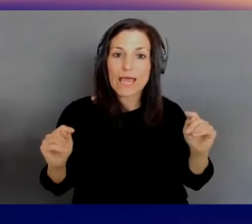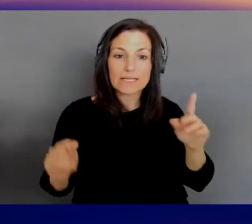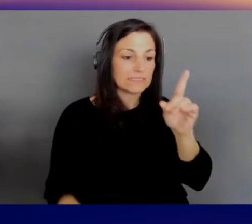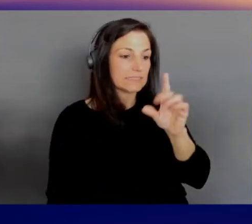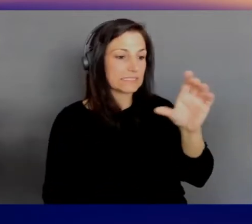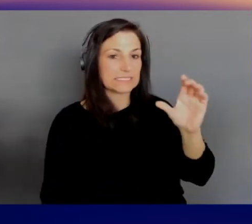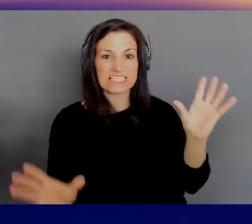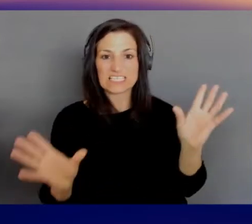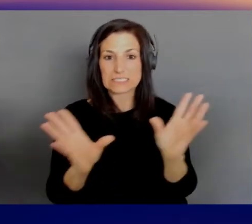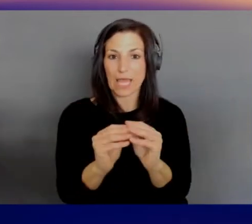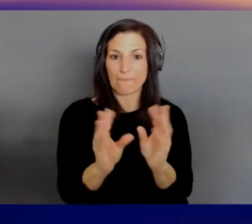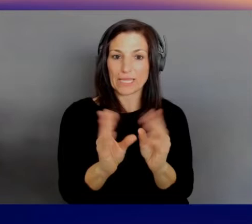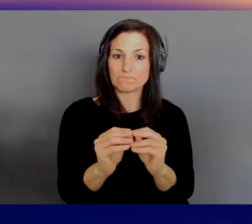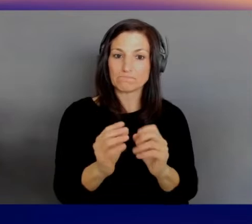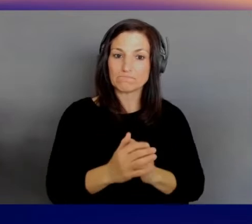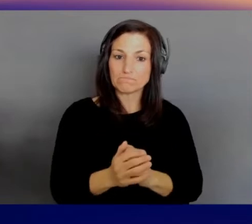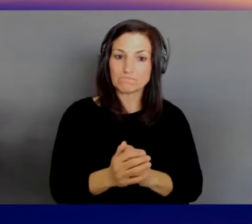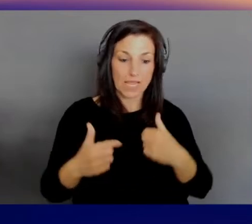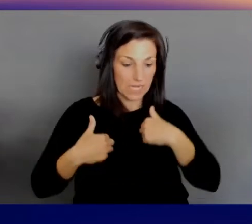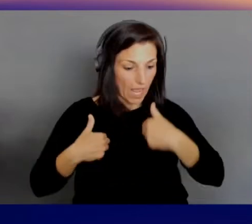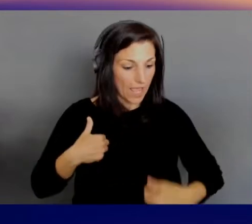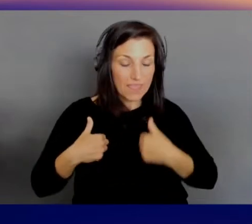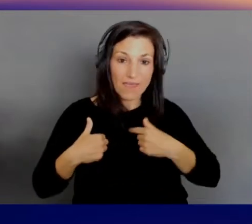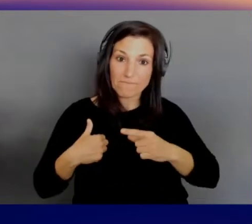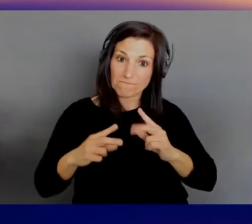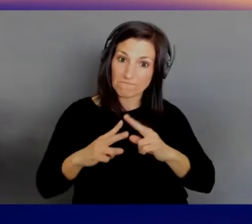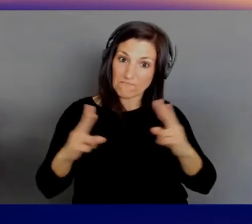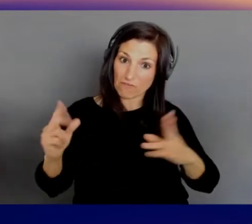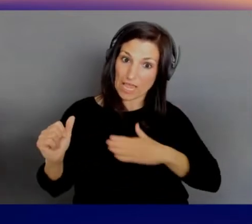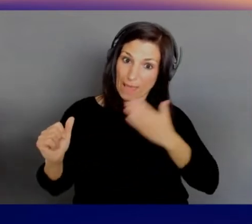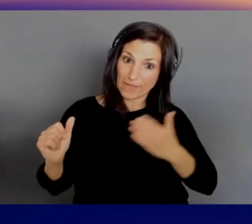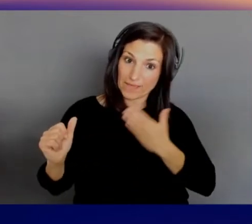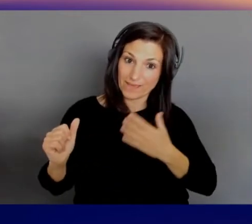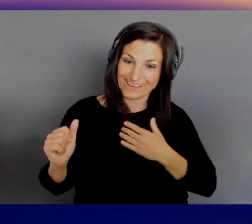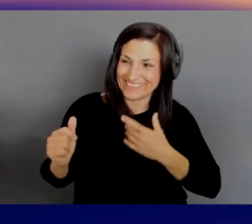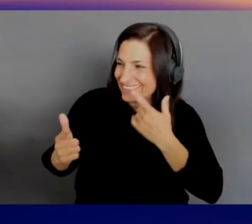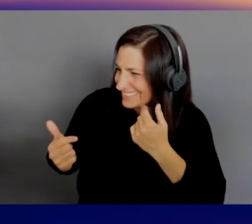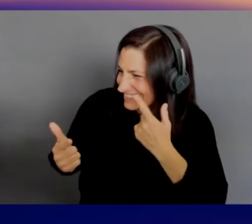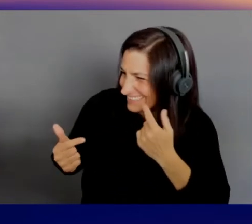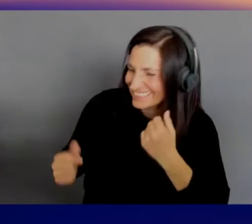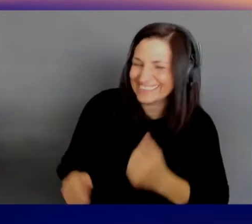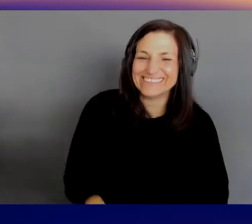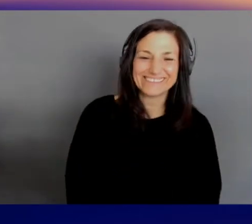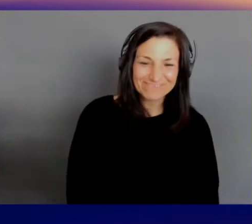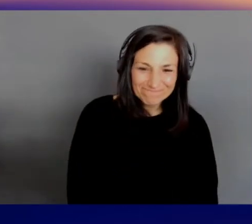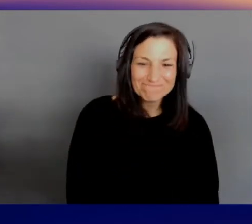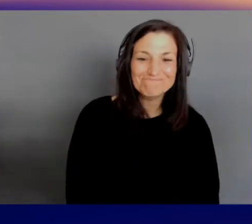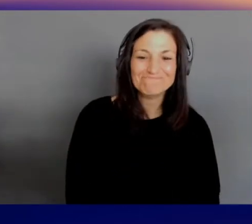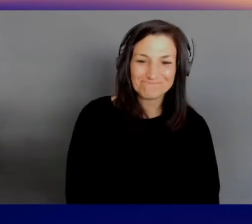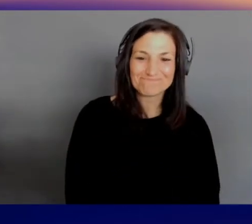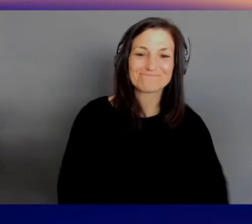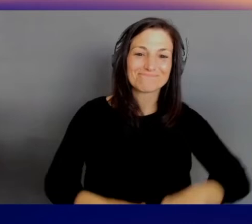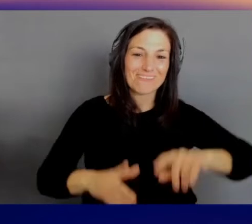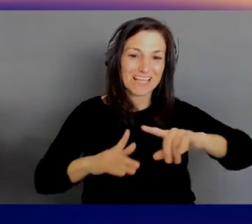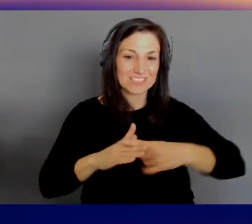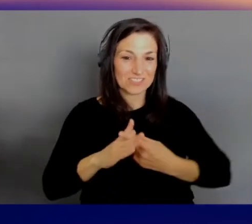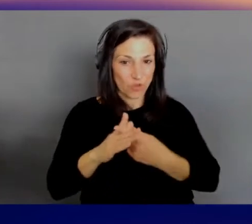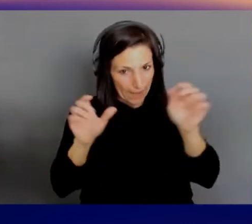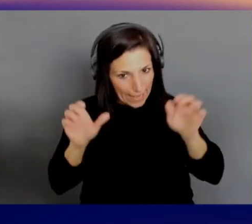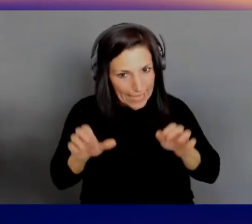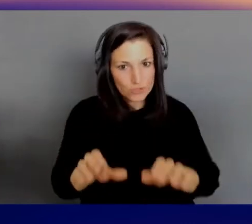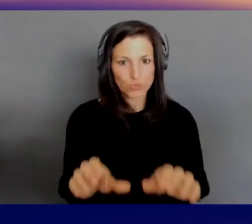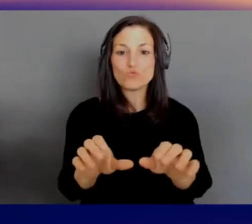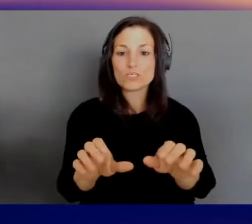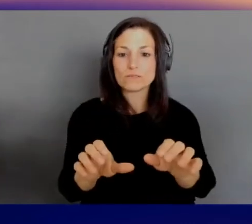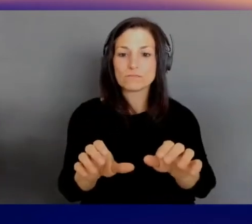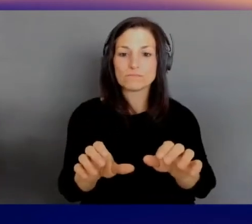and I am very happy. Okay. So I start execution. It takes time to